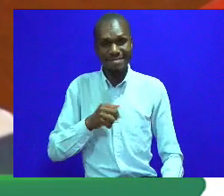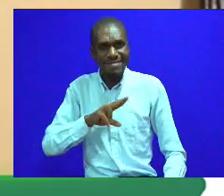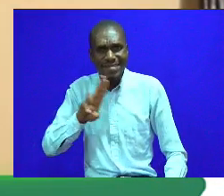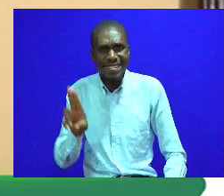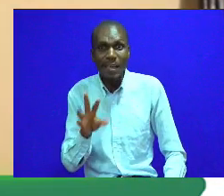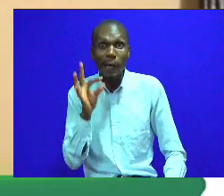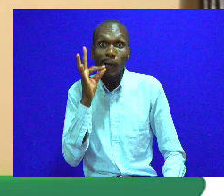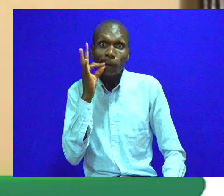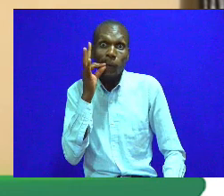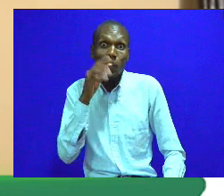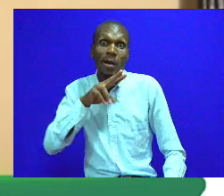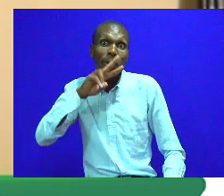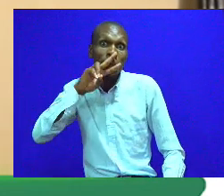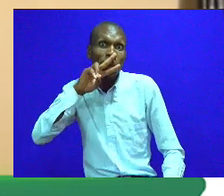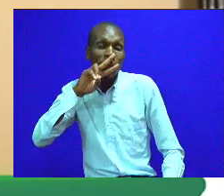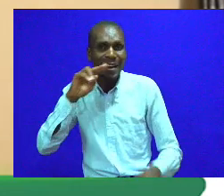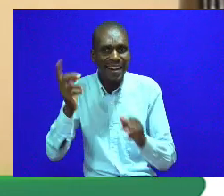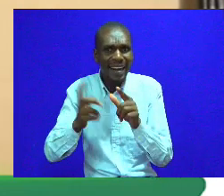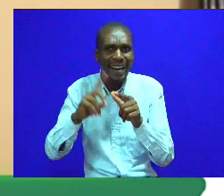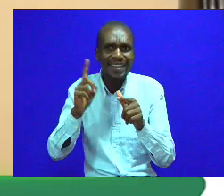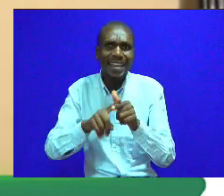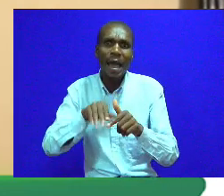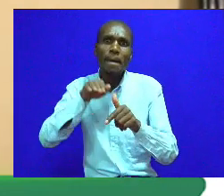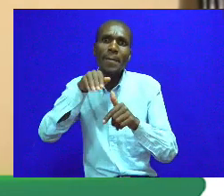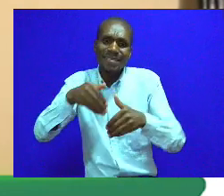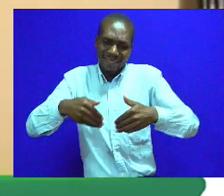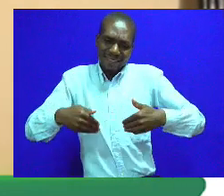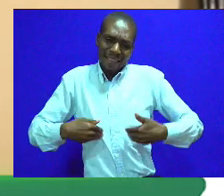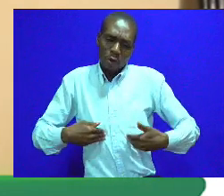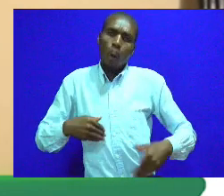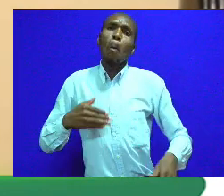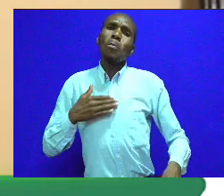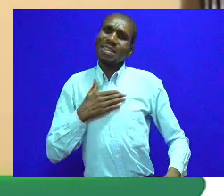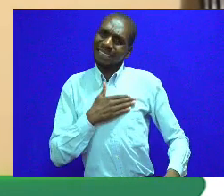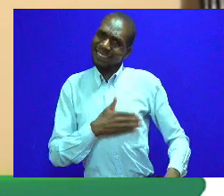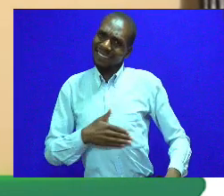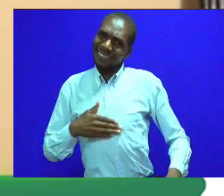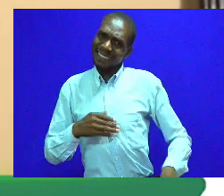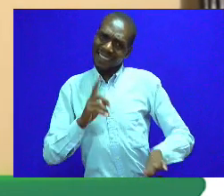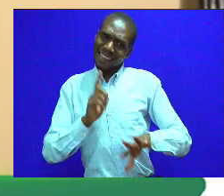usisigara yonari kubuli abana bake nga kuromoke